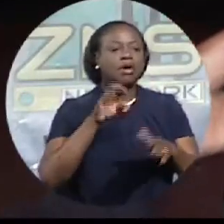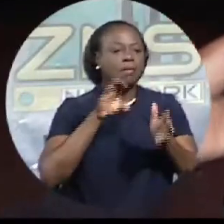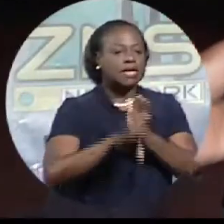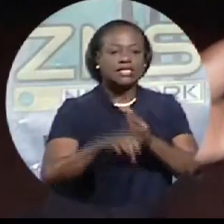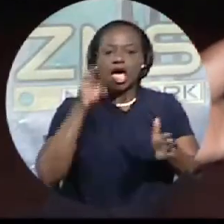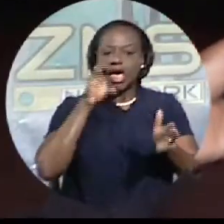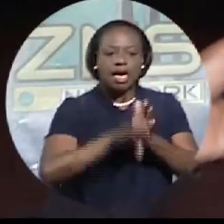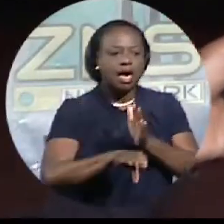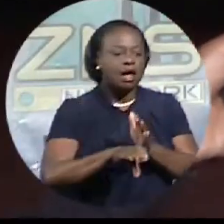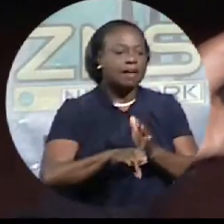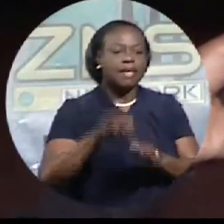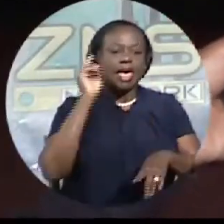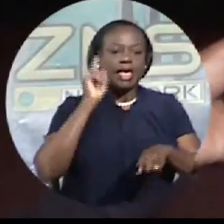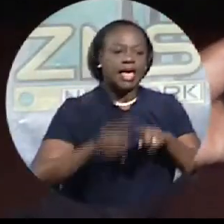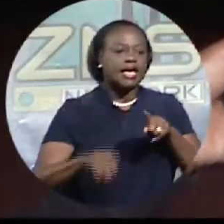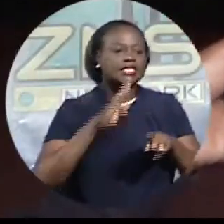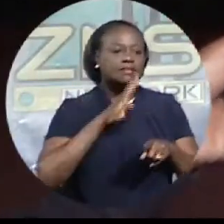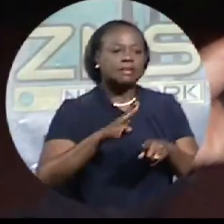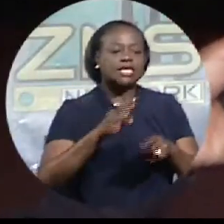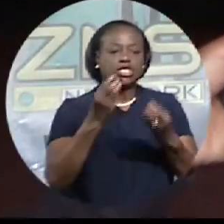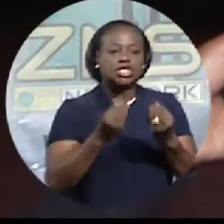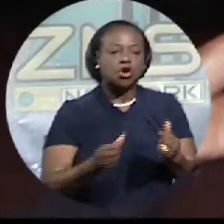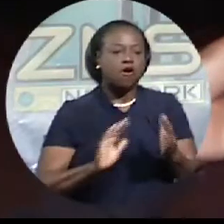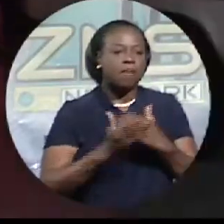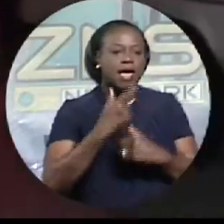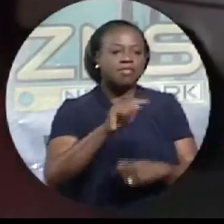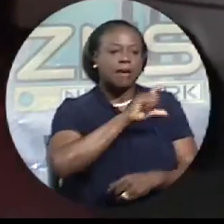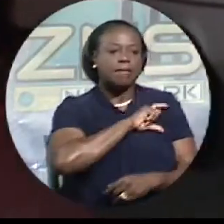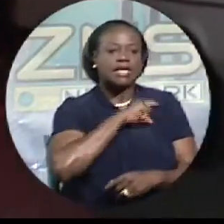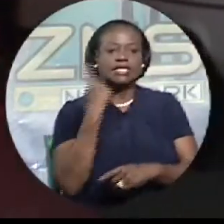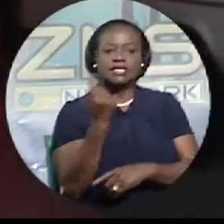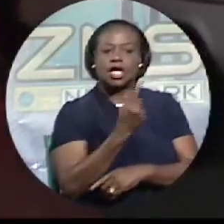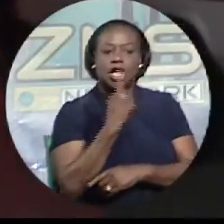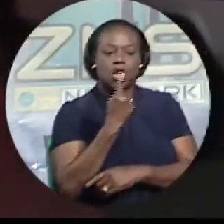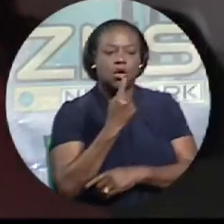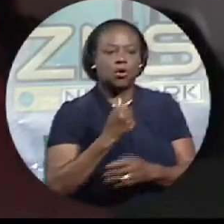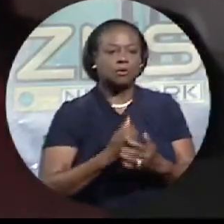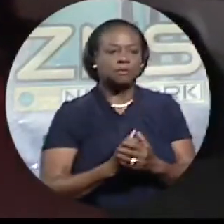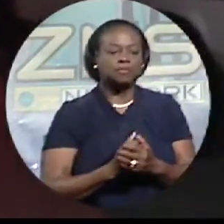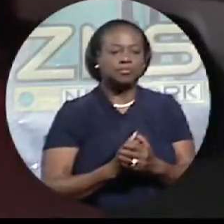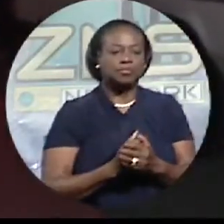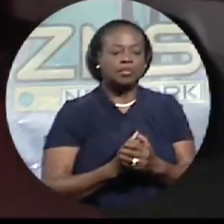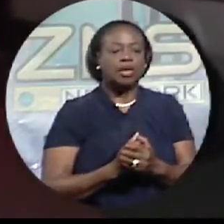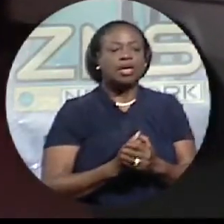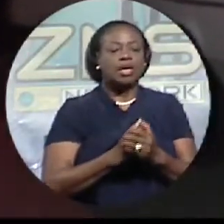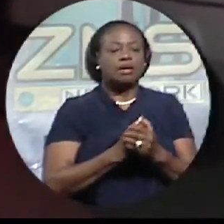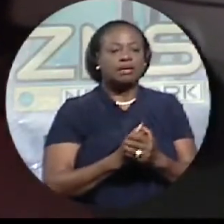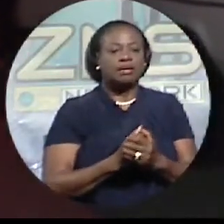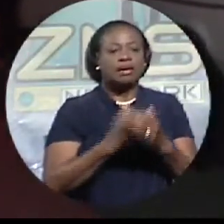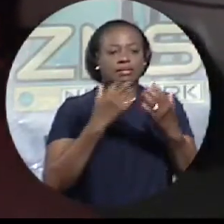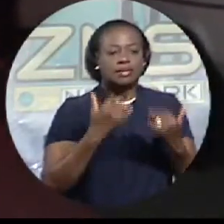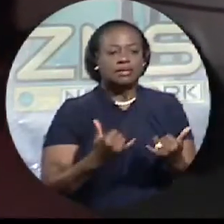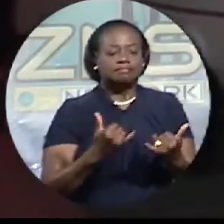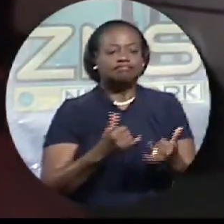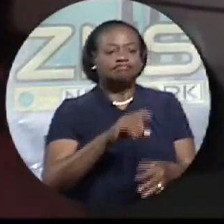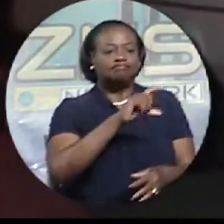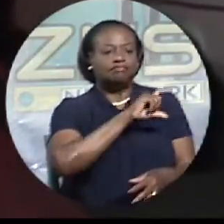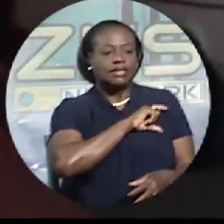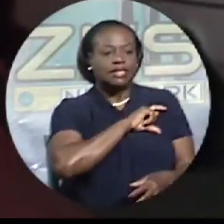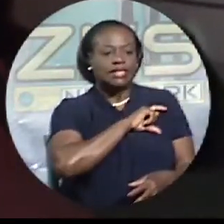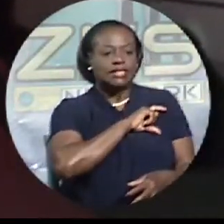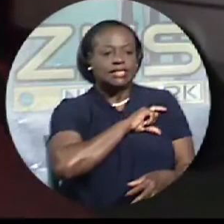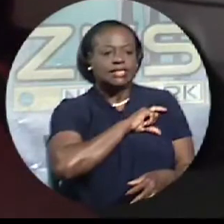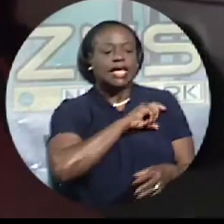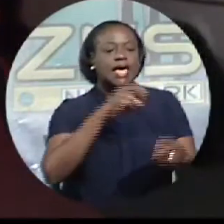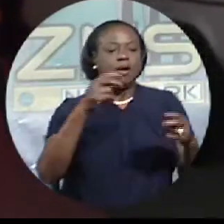by the police. It's not just a police problem or a government problem. We want to say. And just as police were wrapping up investigations into a homicide in Garden Hills,